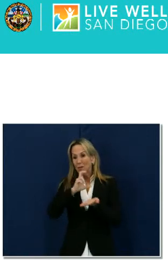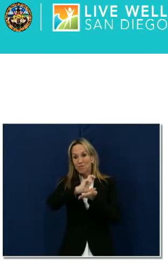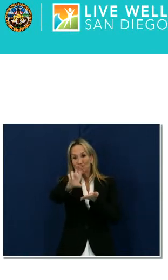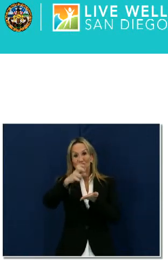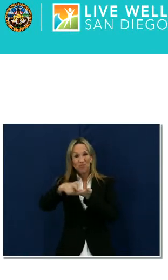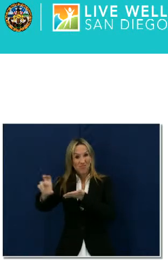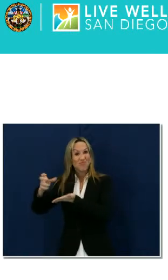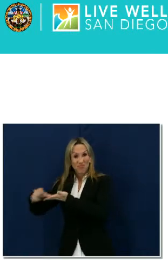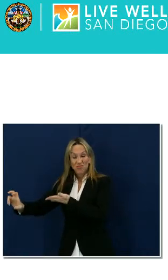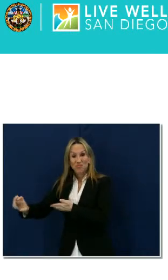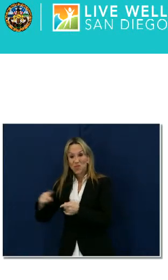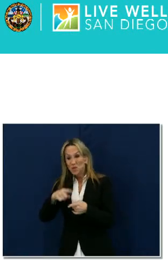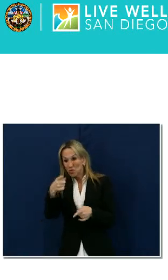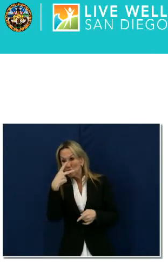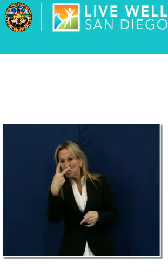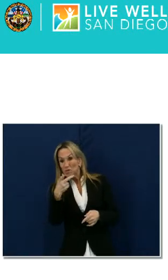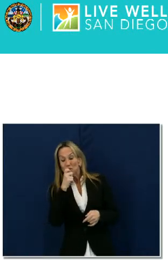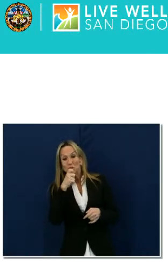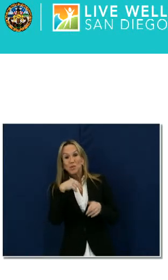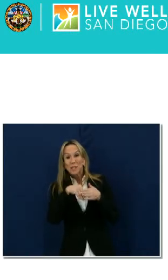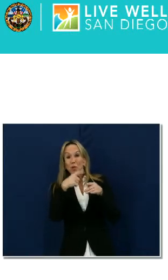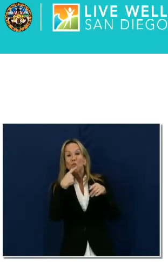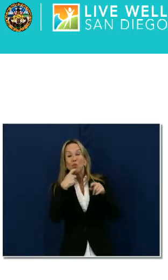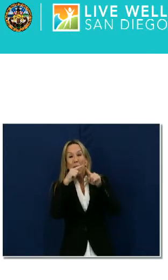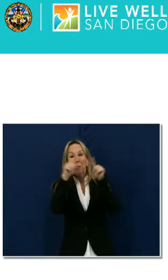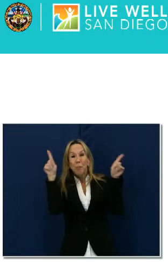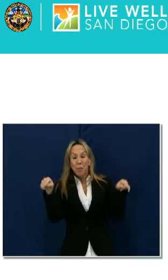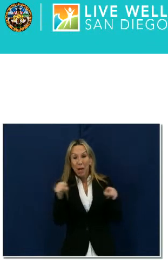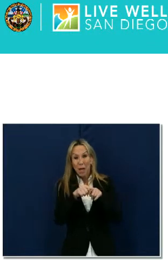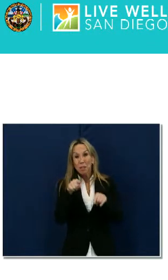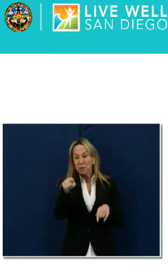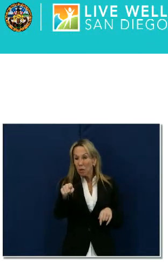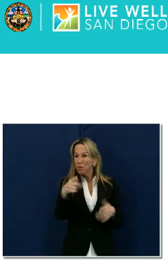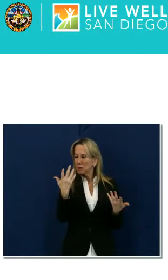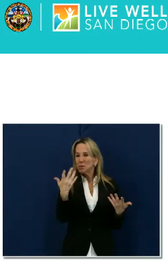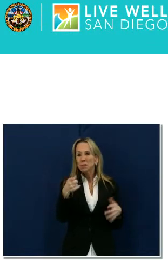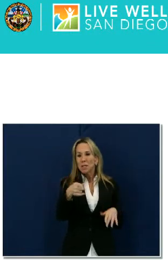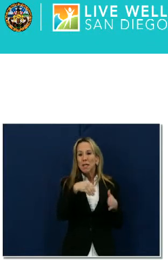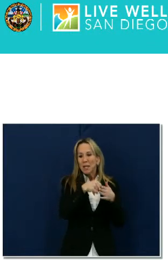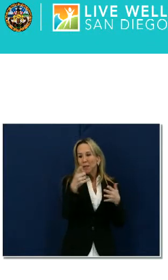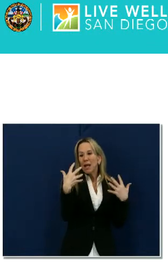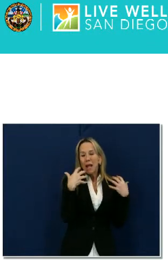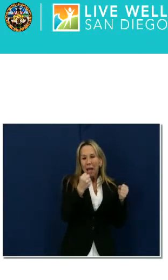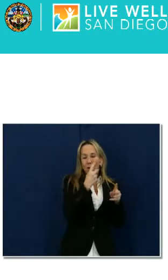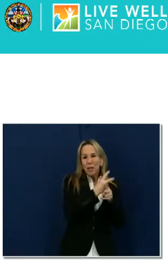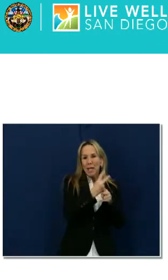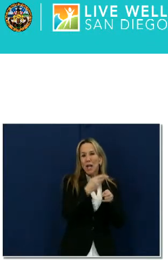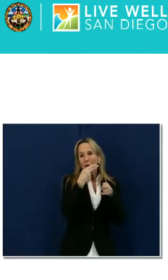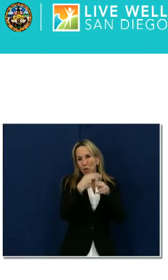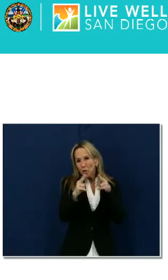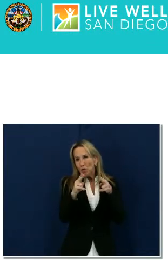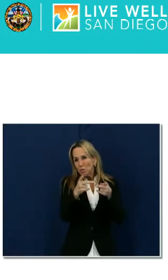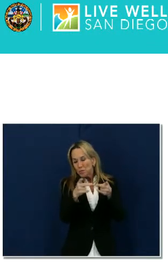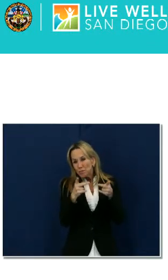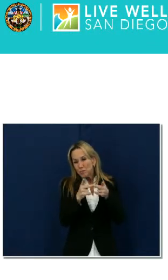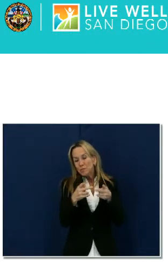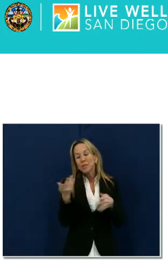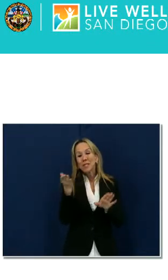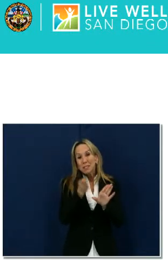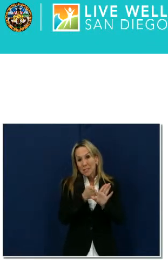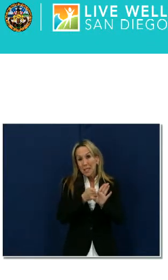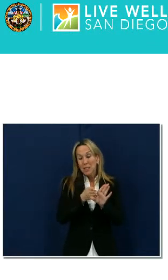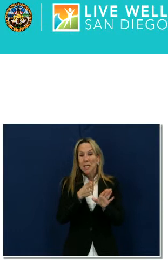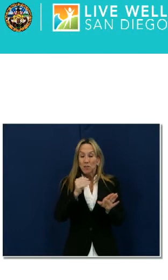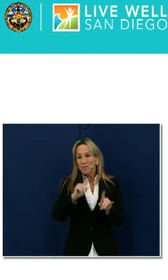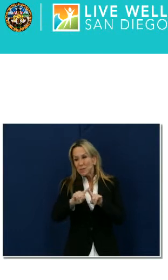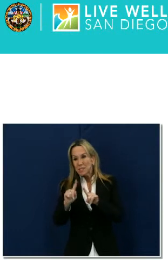there in the red box. The highest risk individuals, healthcare workers in acute care hospitals and psychiatric facilities. Now,